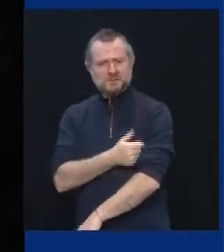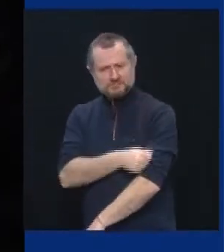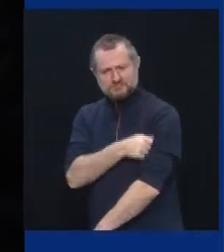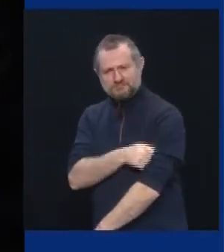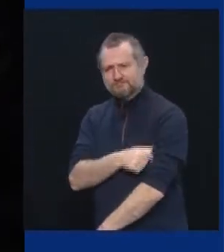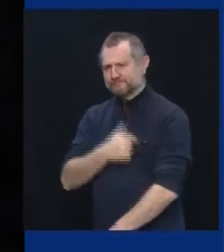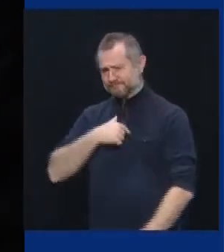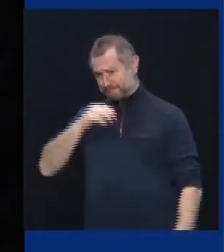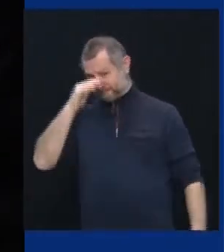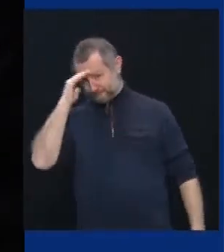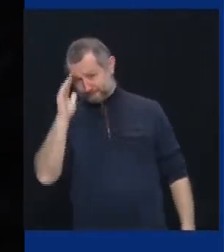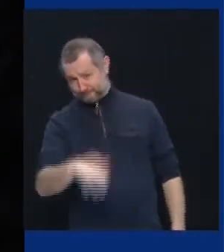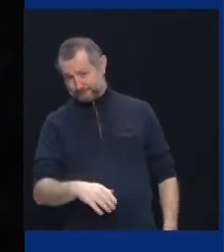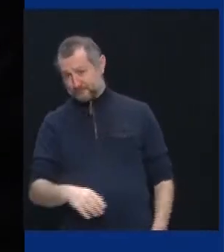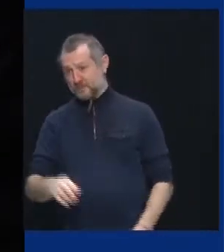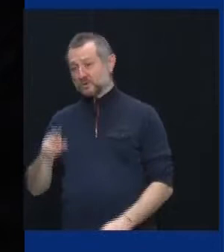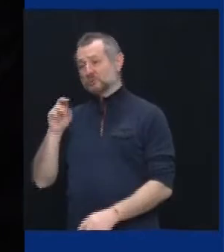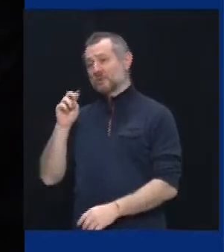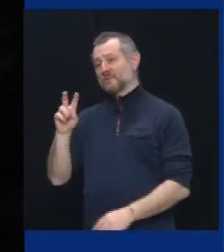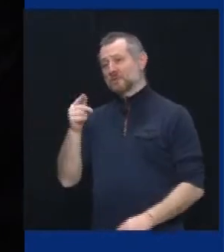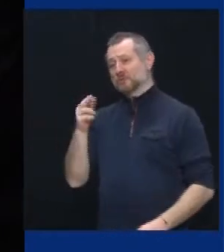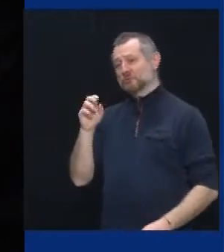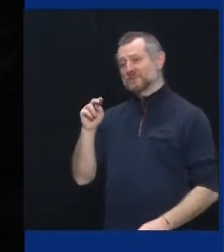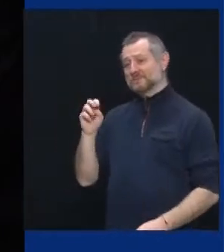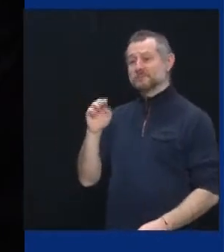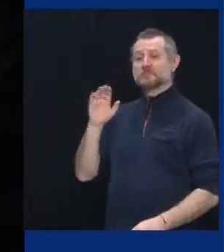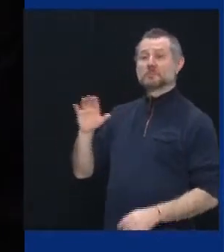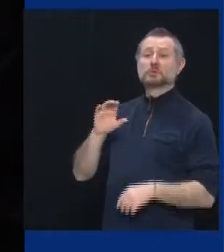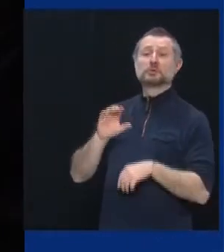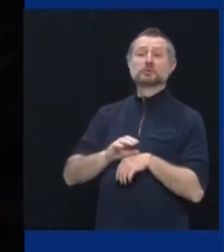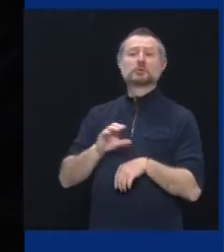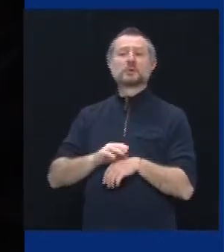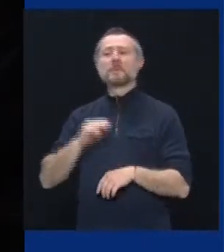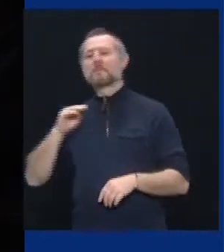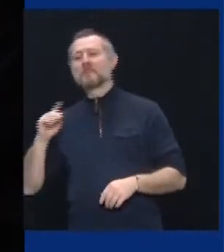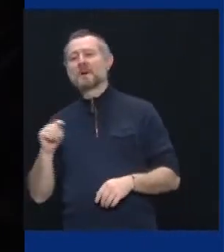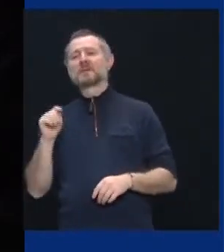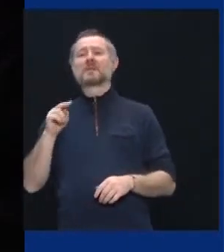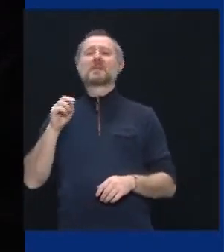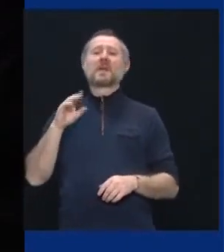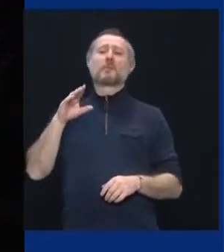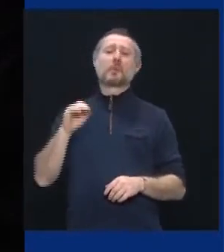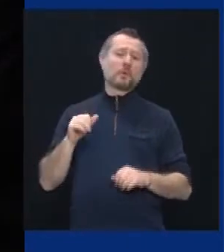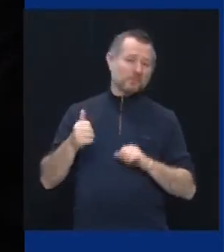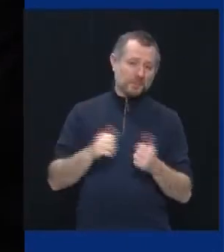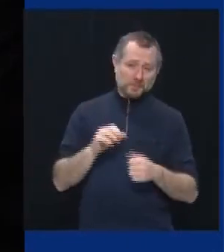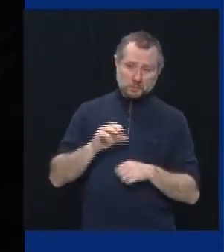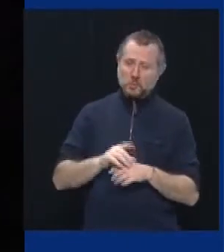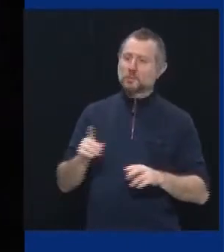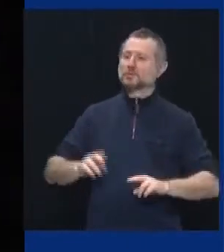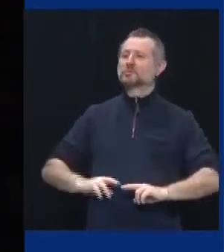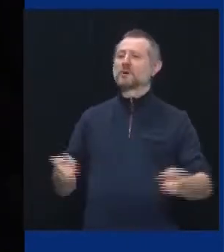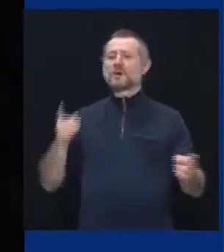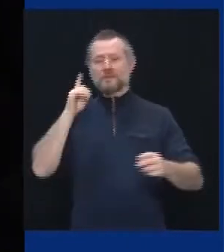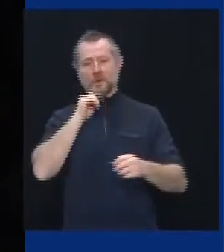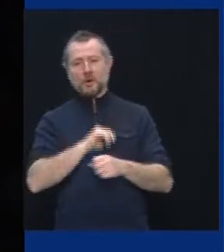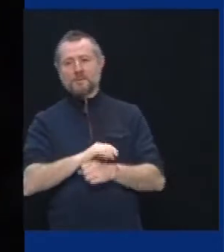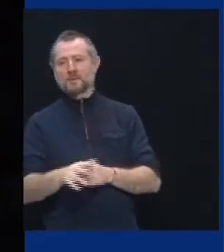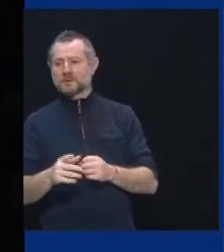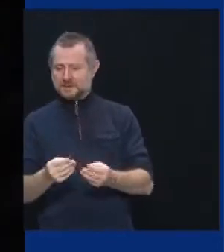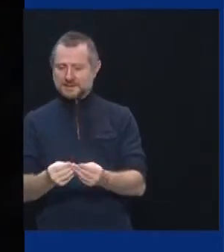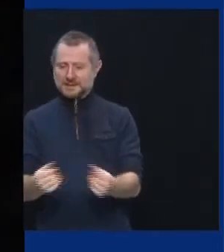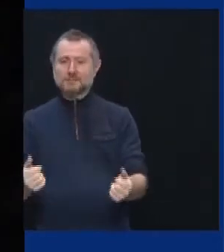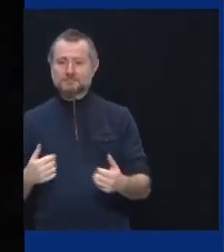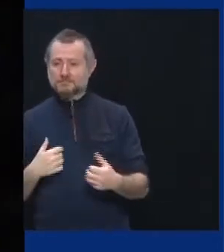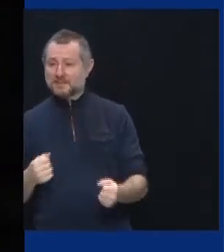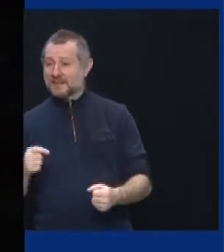Reverend Green and Mount Neboh congregation are ready for this crisis to end. For this congregation,